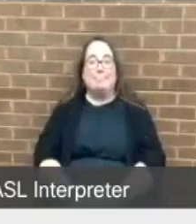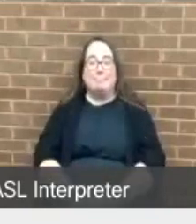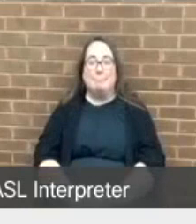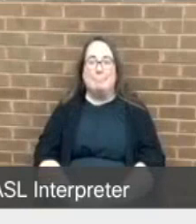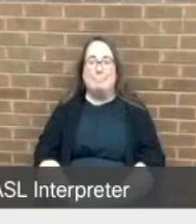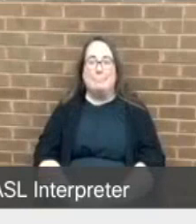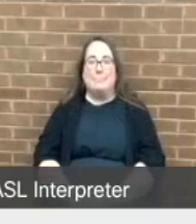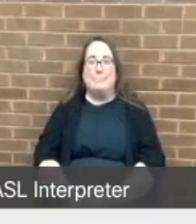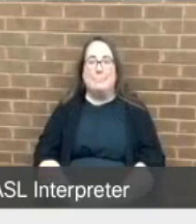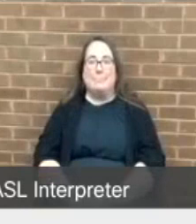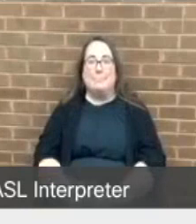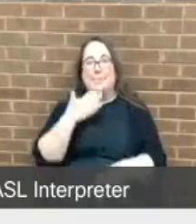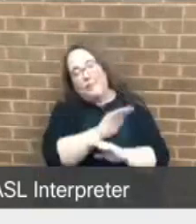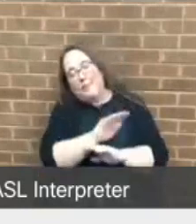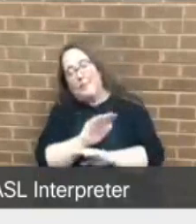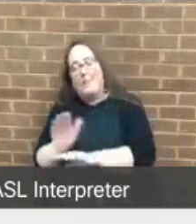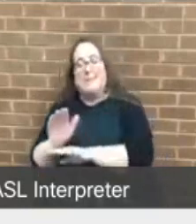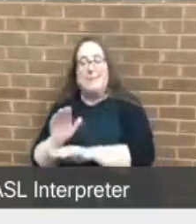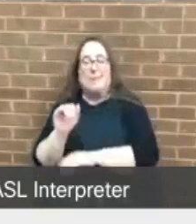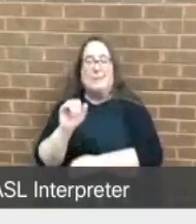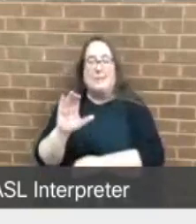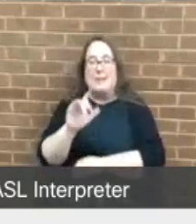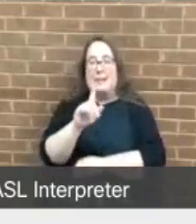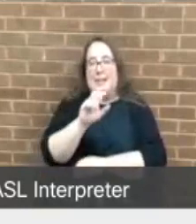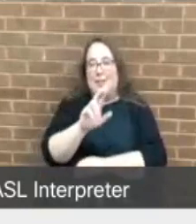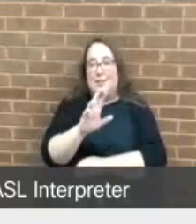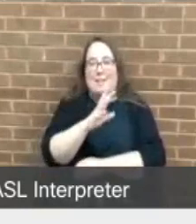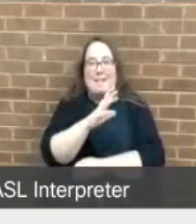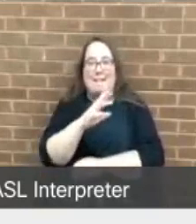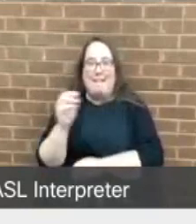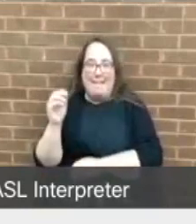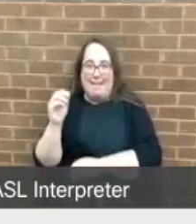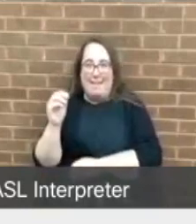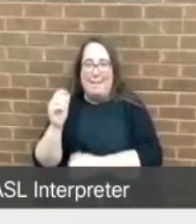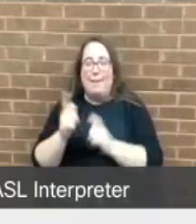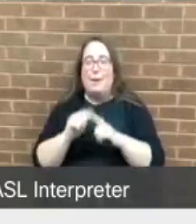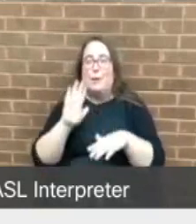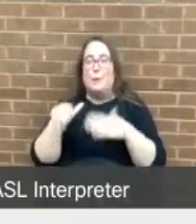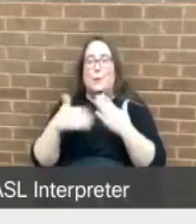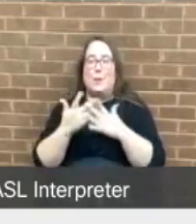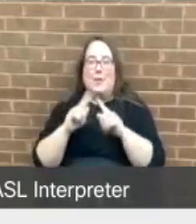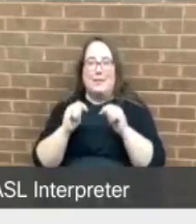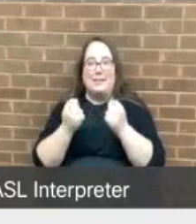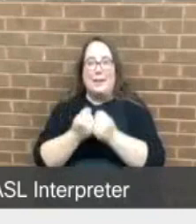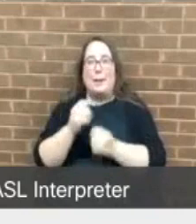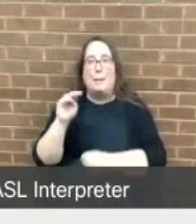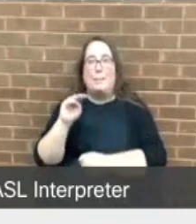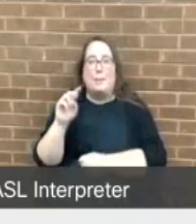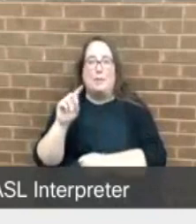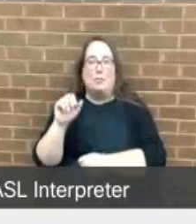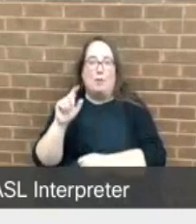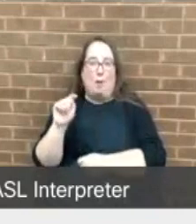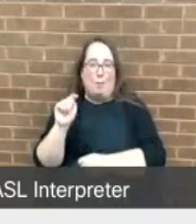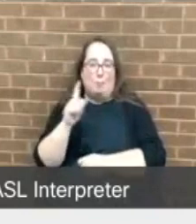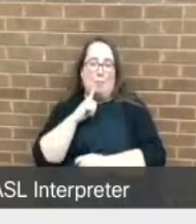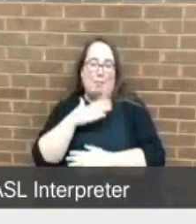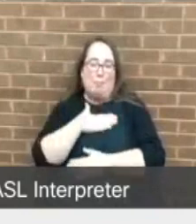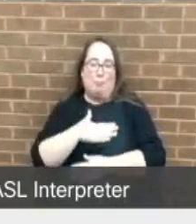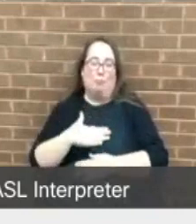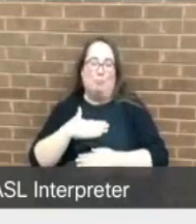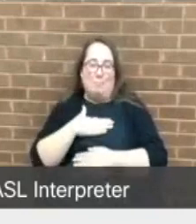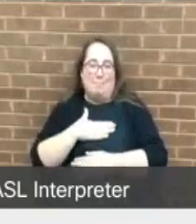Well, good evening, Secretary Slater and the entire team at MDOT. Really